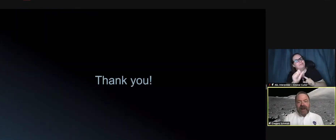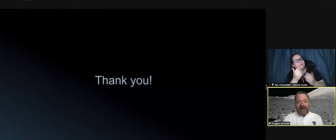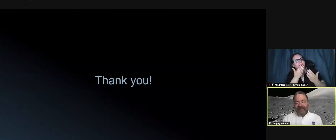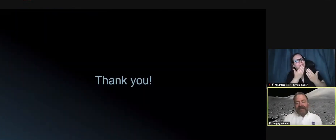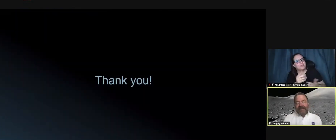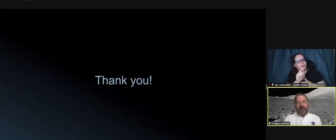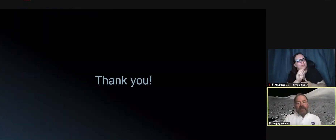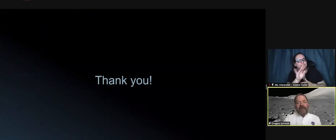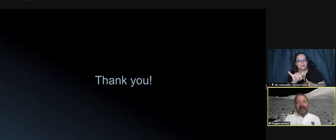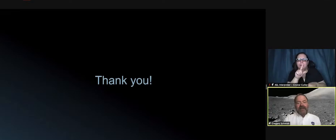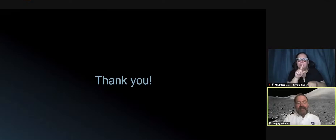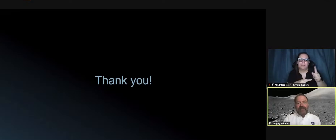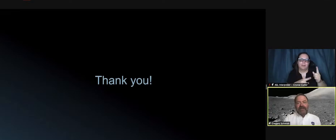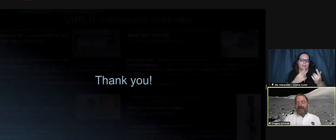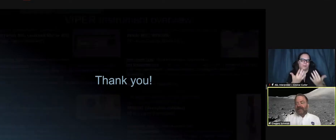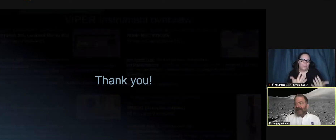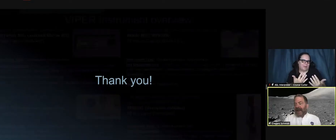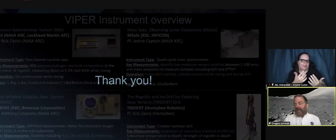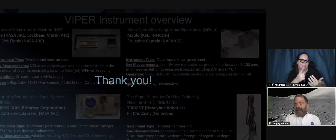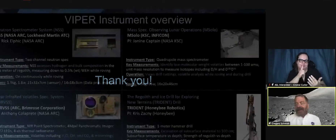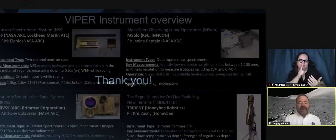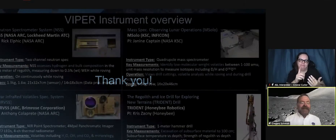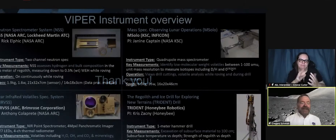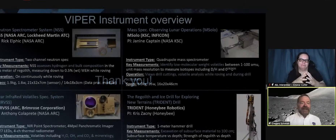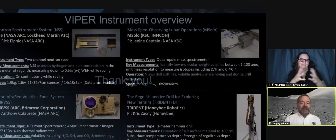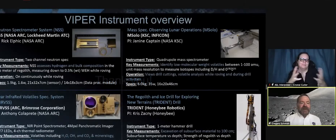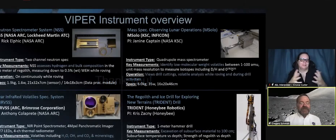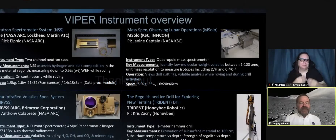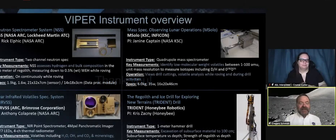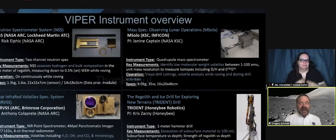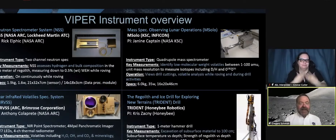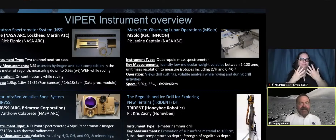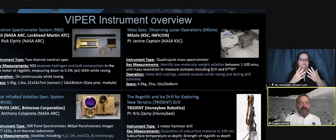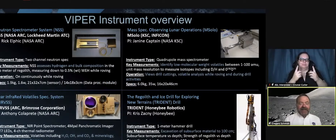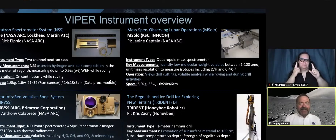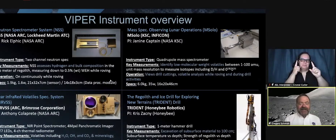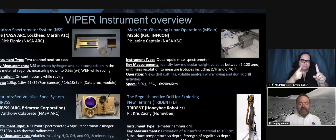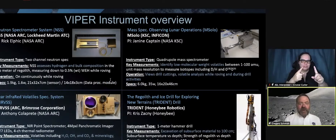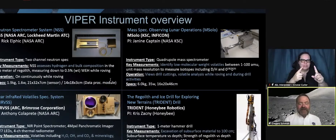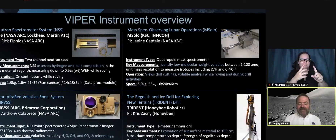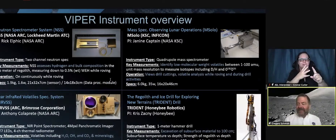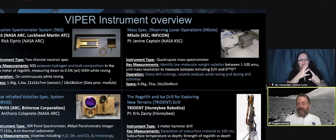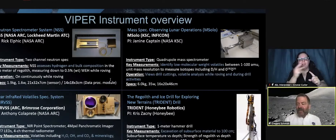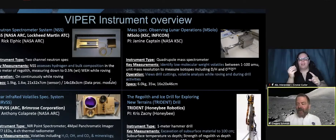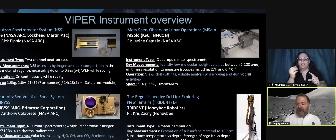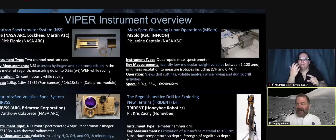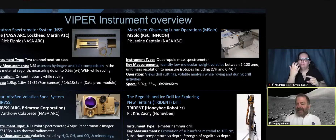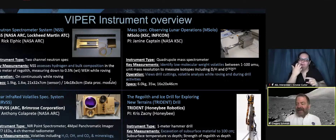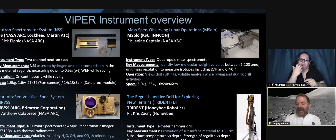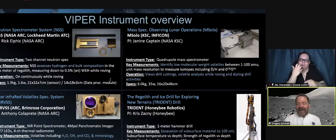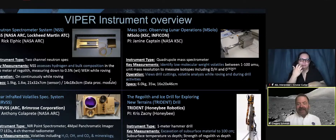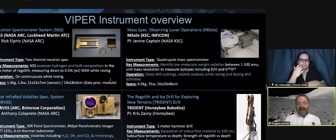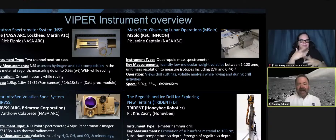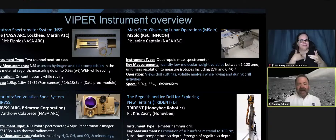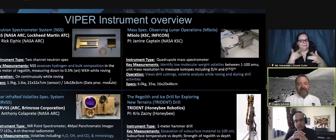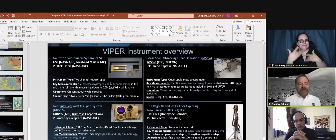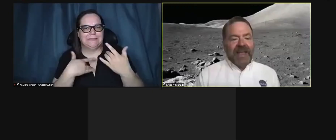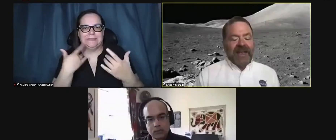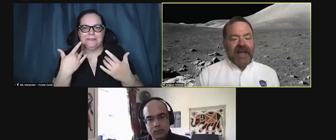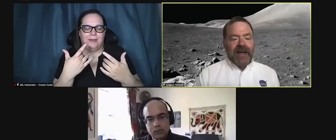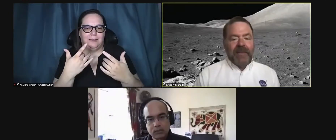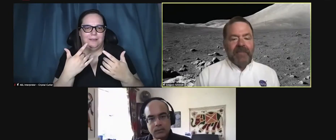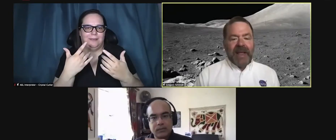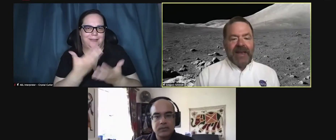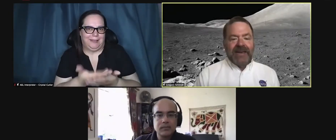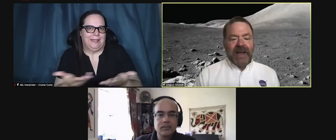can't wait. This is going to be such an enabling mission. And boy, what an exciting